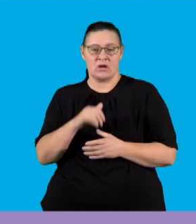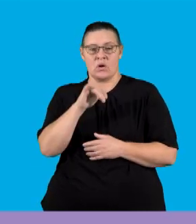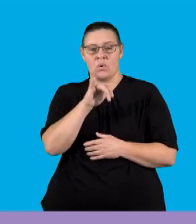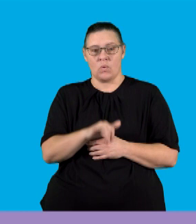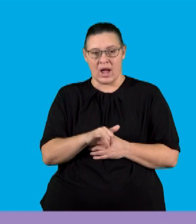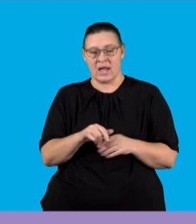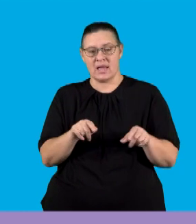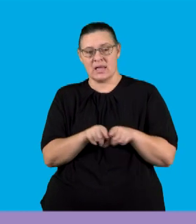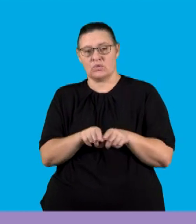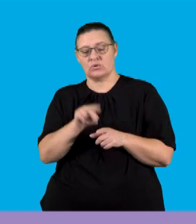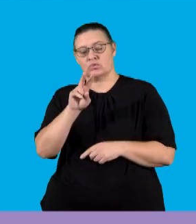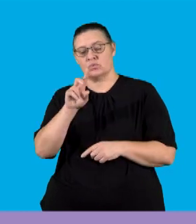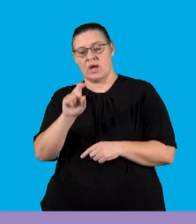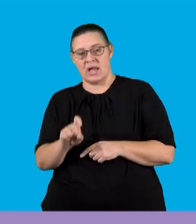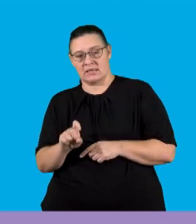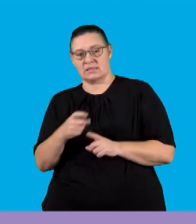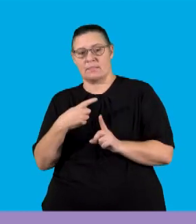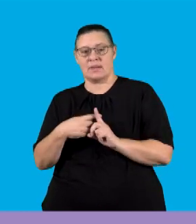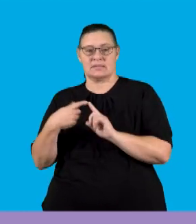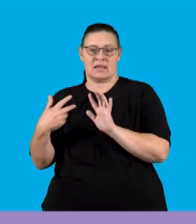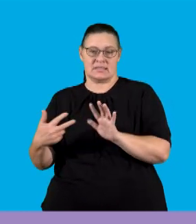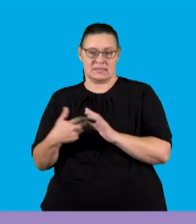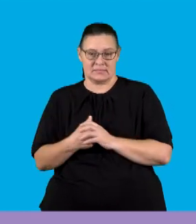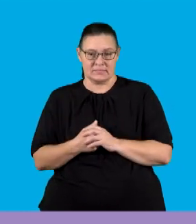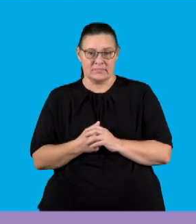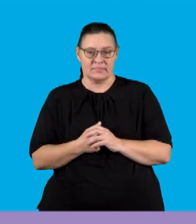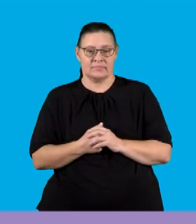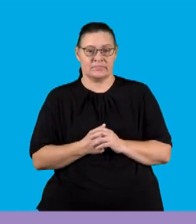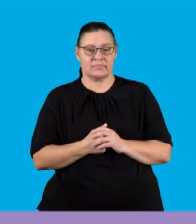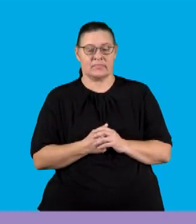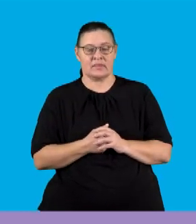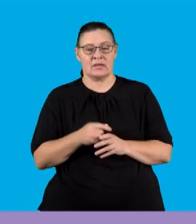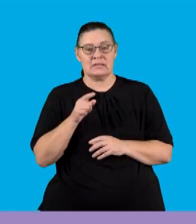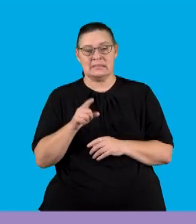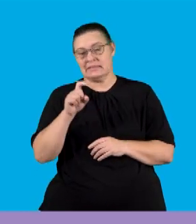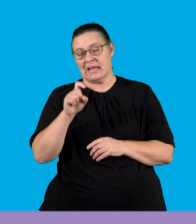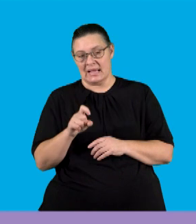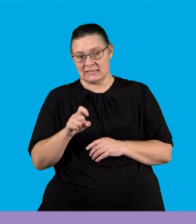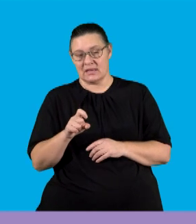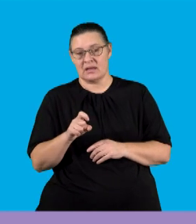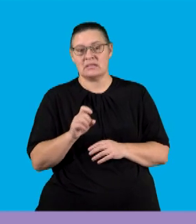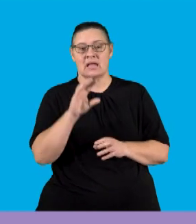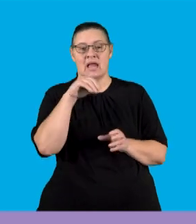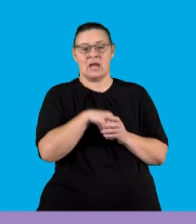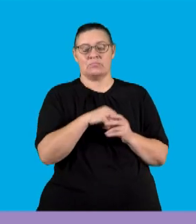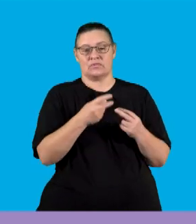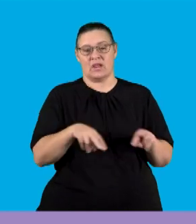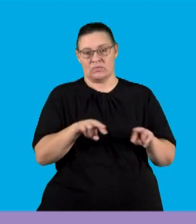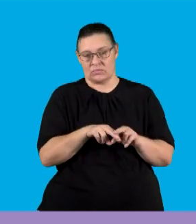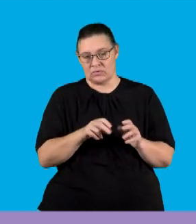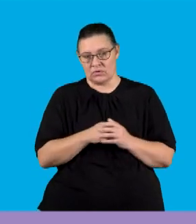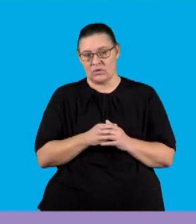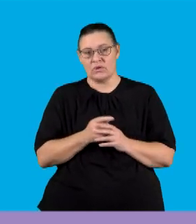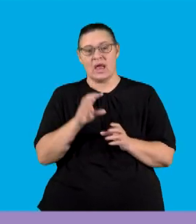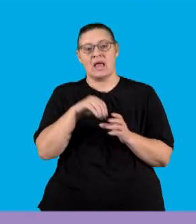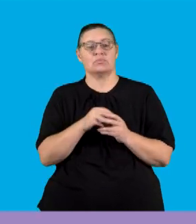Y is equals to 2x plus 8. Now that x is the input value, and you remember